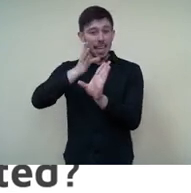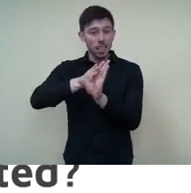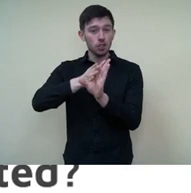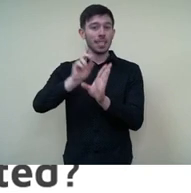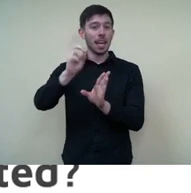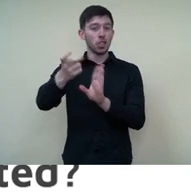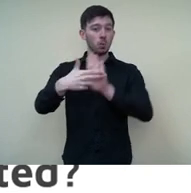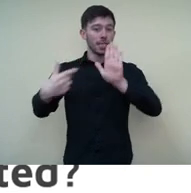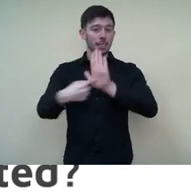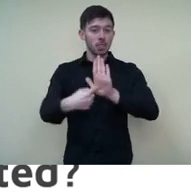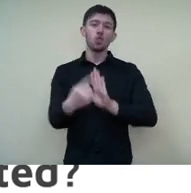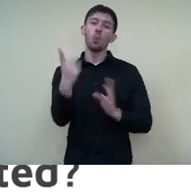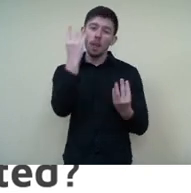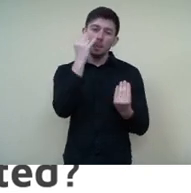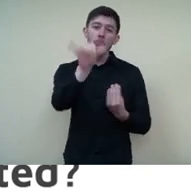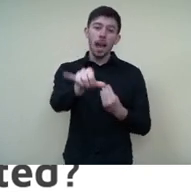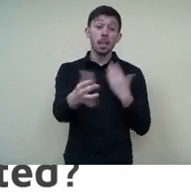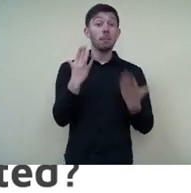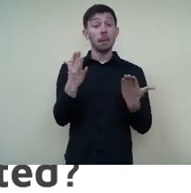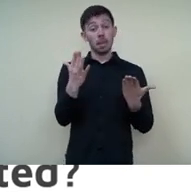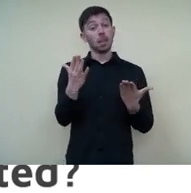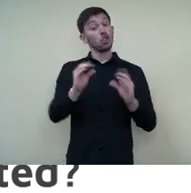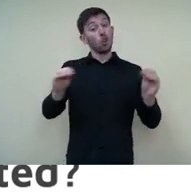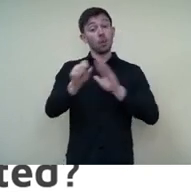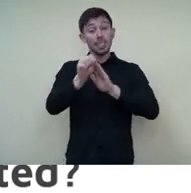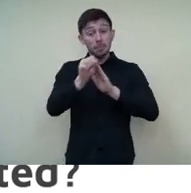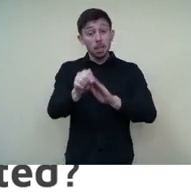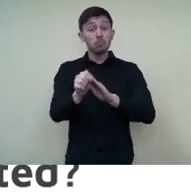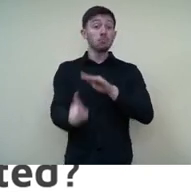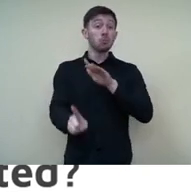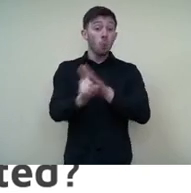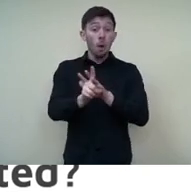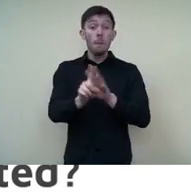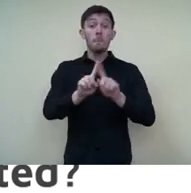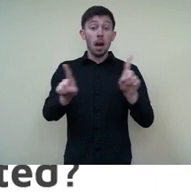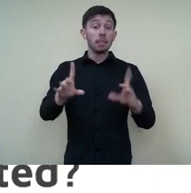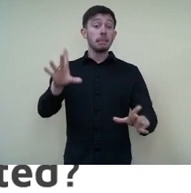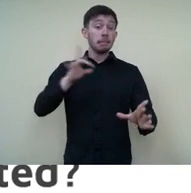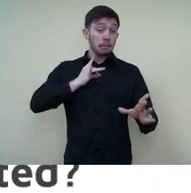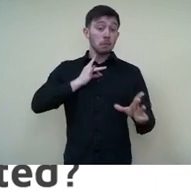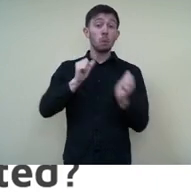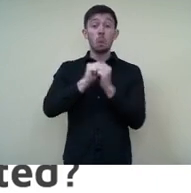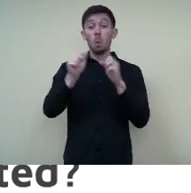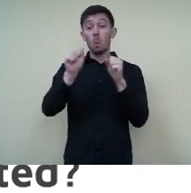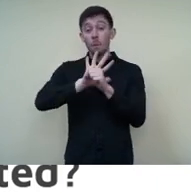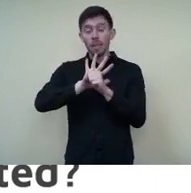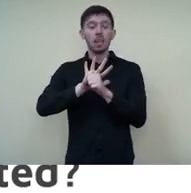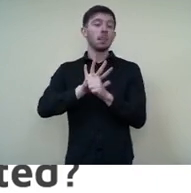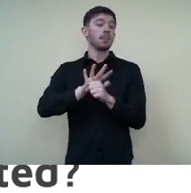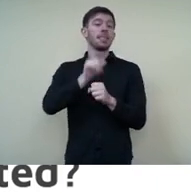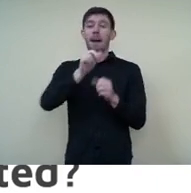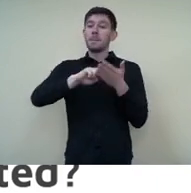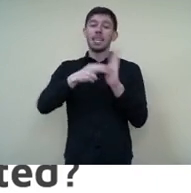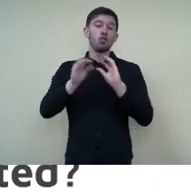So please think about that. You guys may be asymptomatic if you're moving and you're going to do something, but that doesn't mean that it doesn't impact people. There are plenty of people